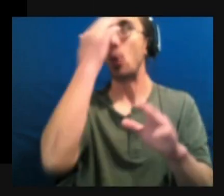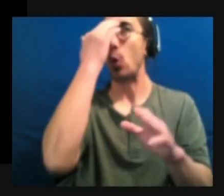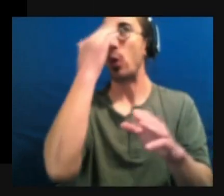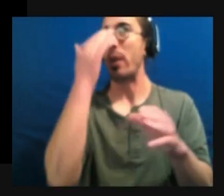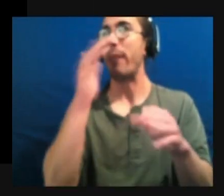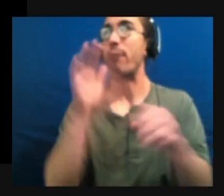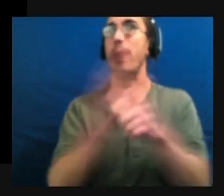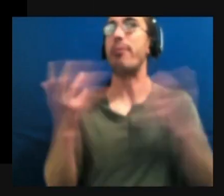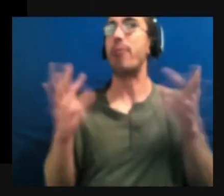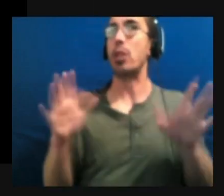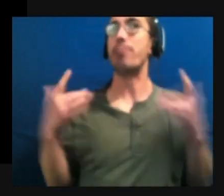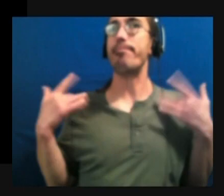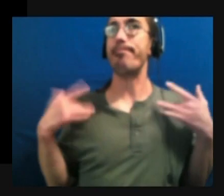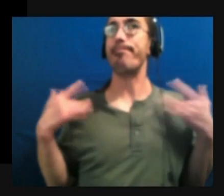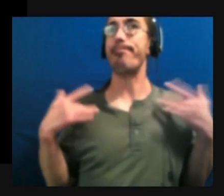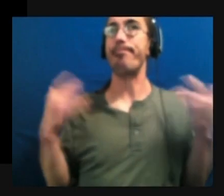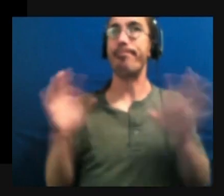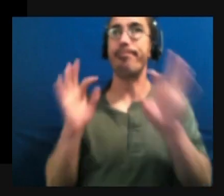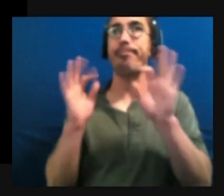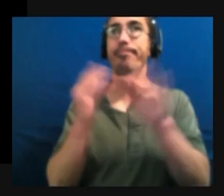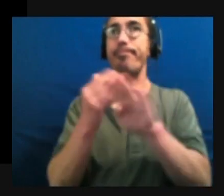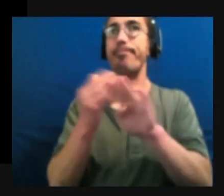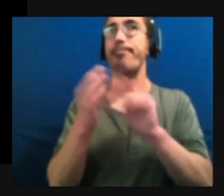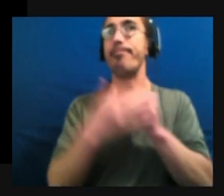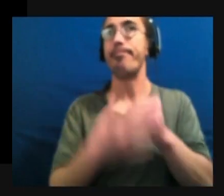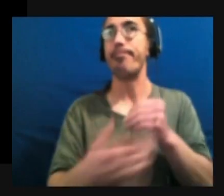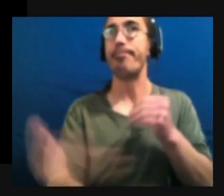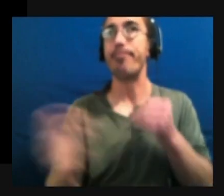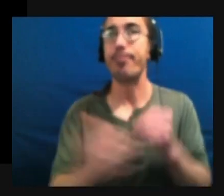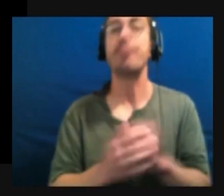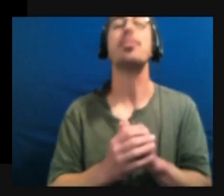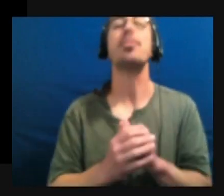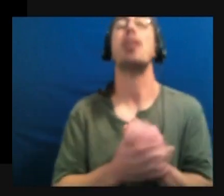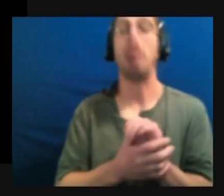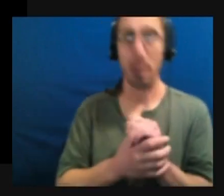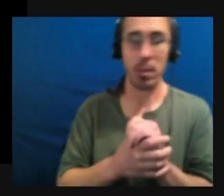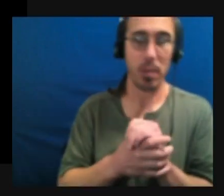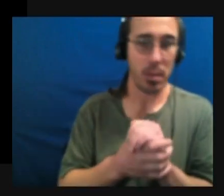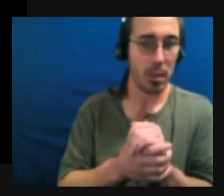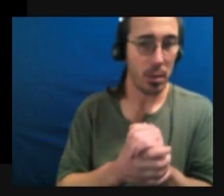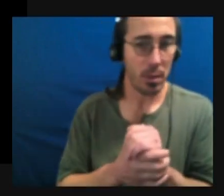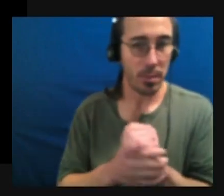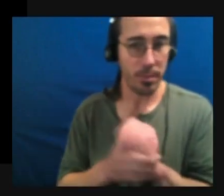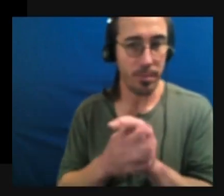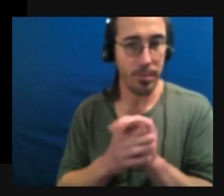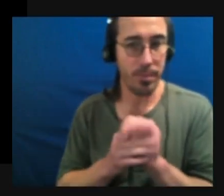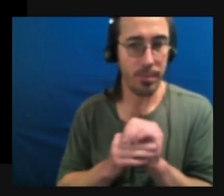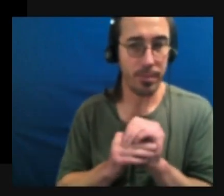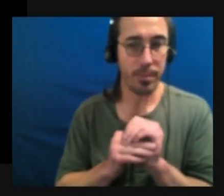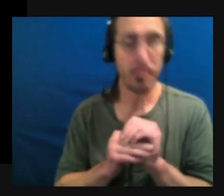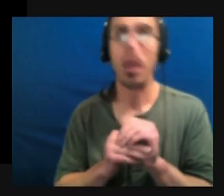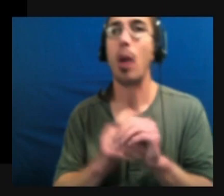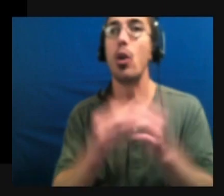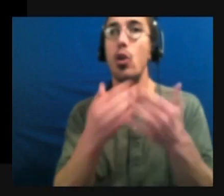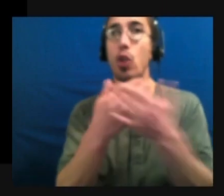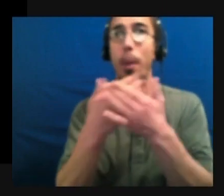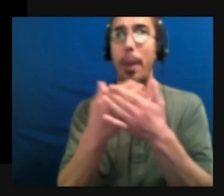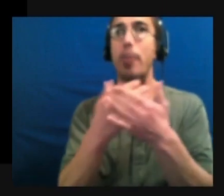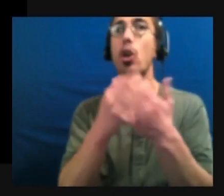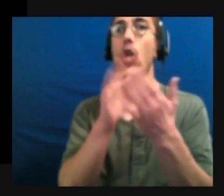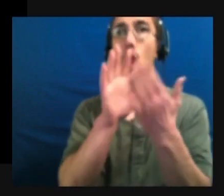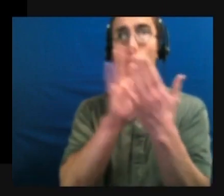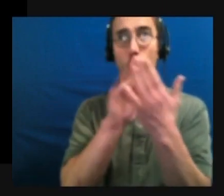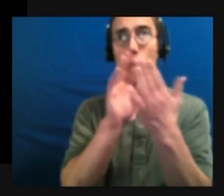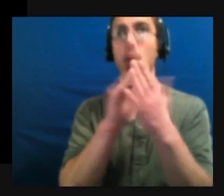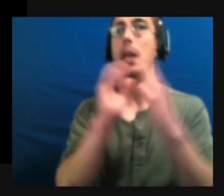want everyone to think about. And secondly, babies learn to communicate using nonverbal